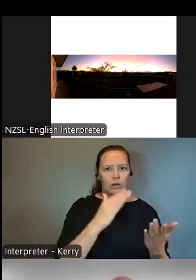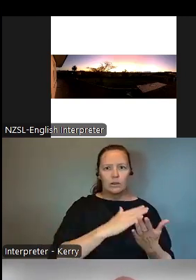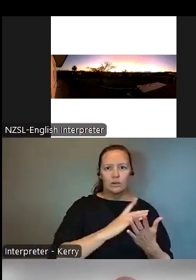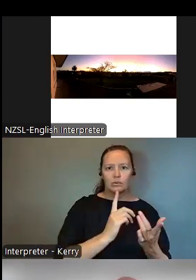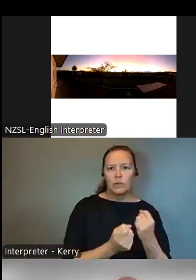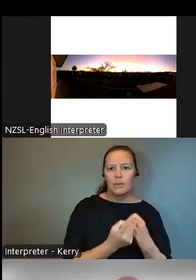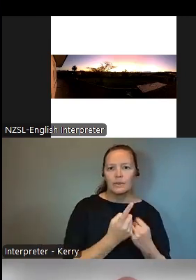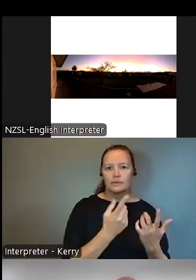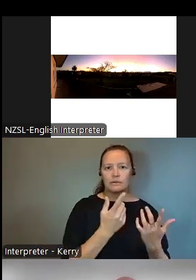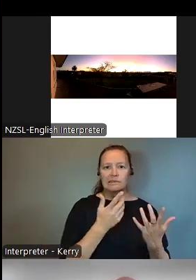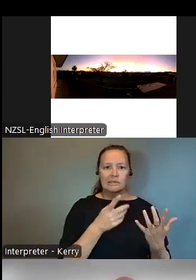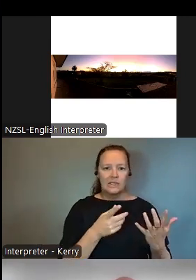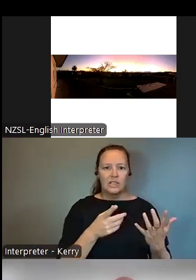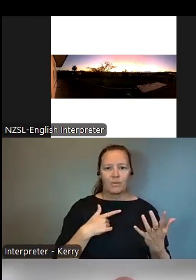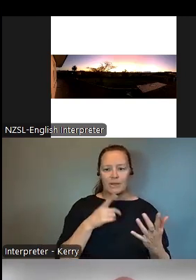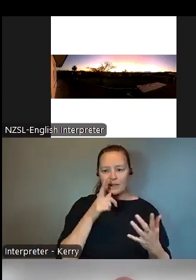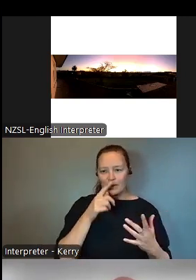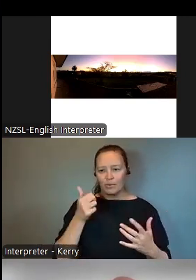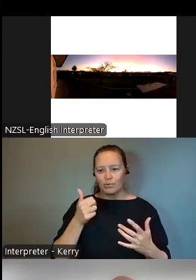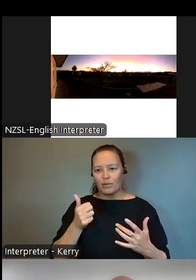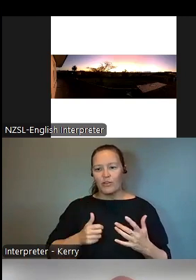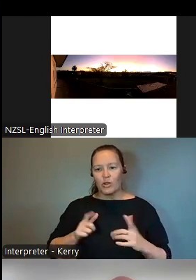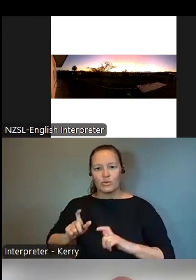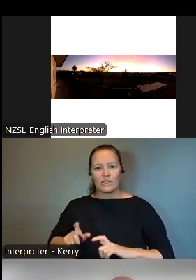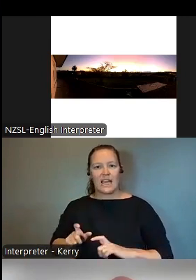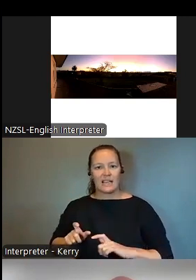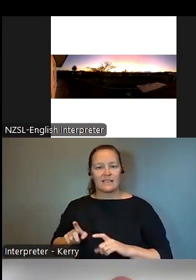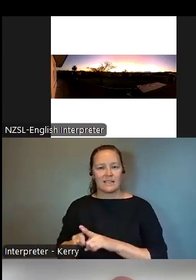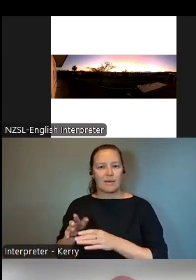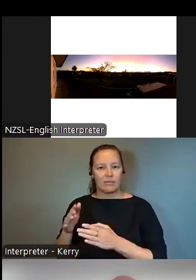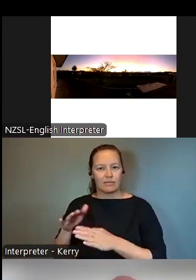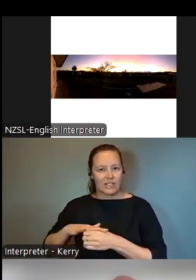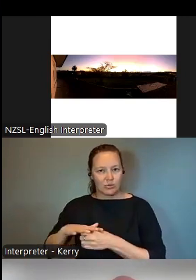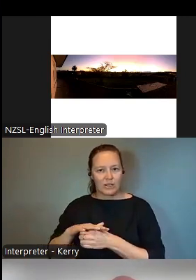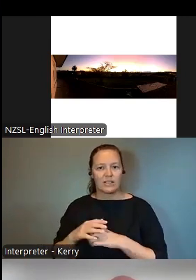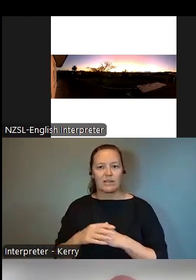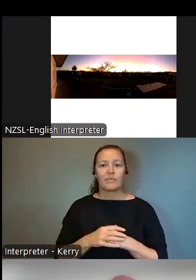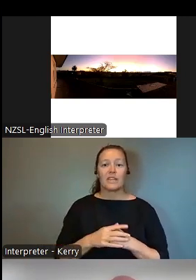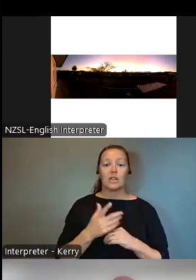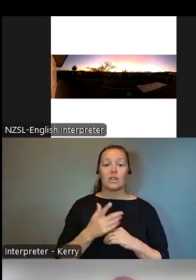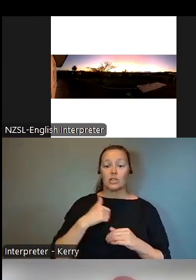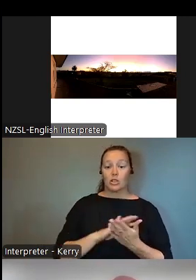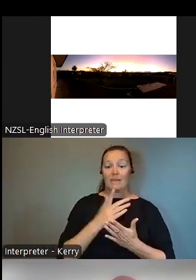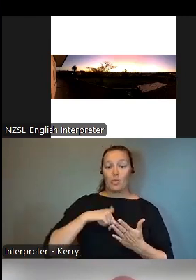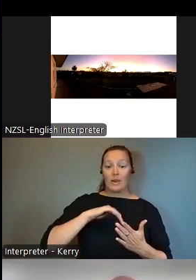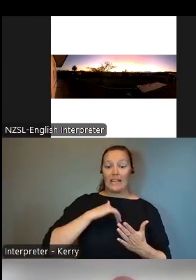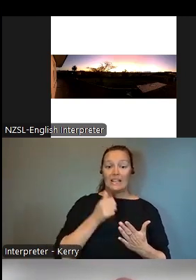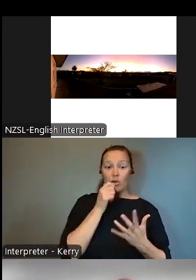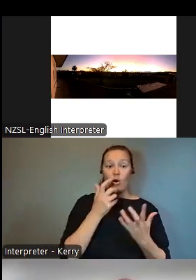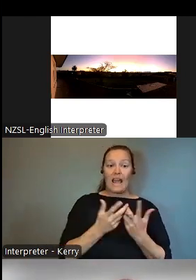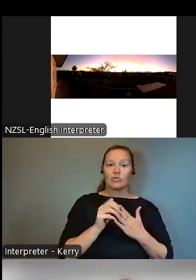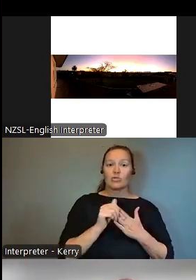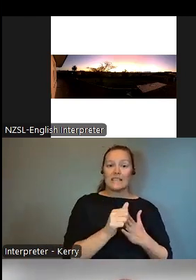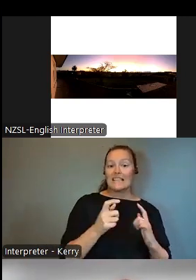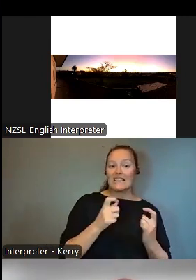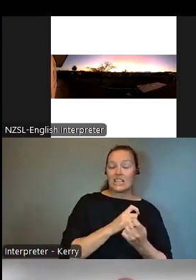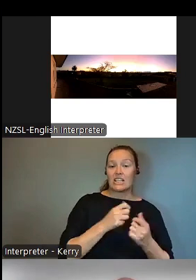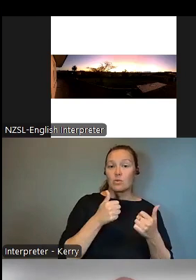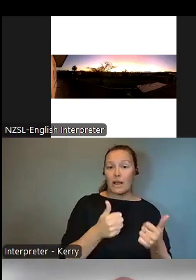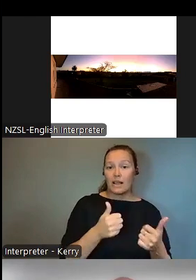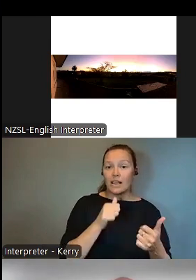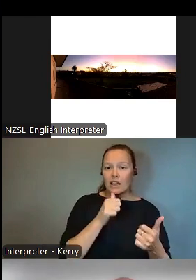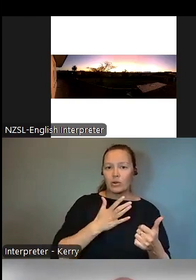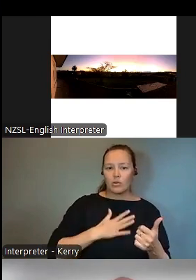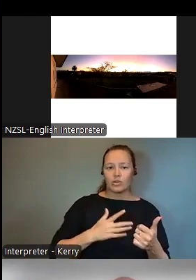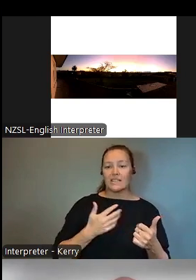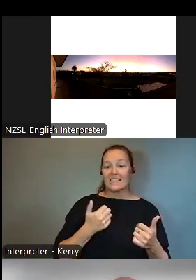so what we as school leaders need to do is to deeply understand how to lead change well if we're going to shift the dial on those 60